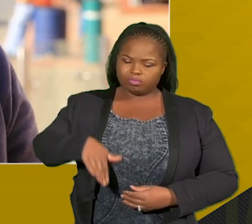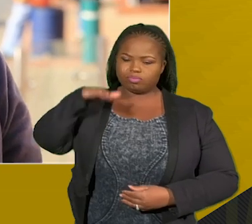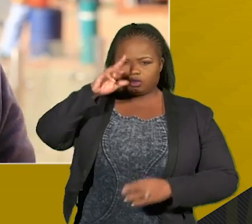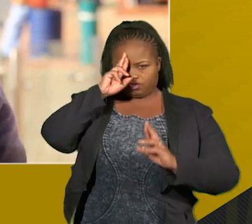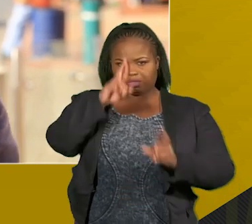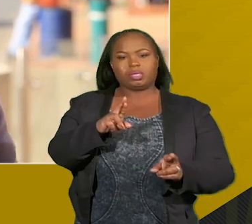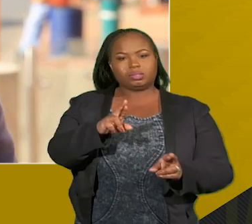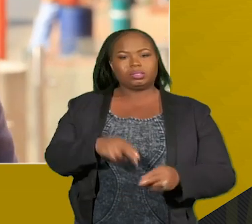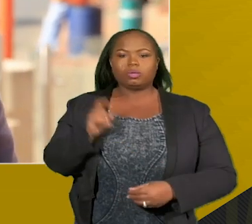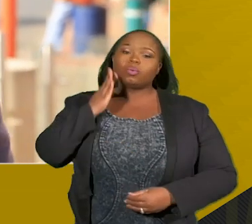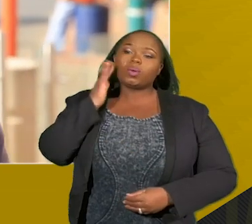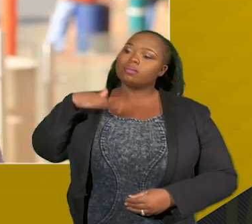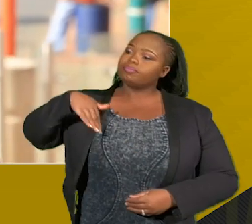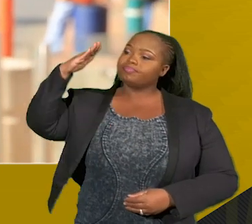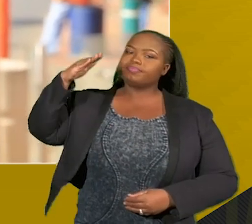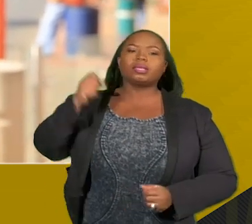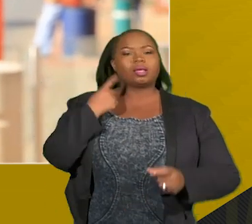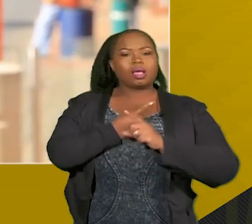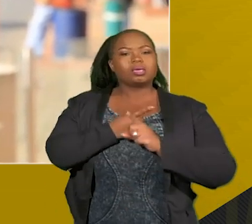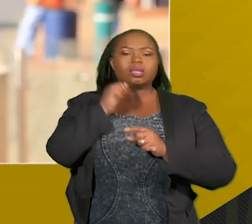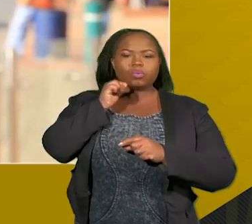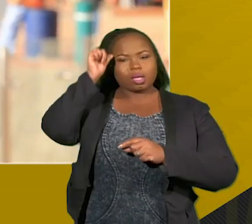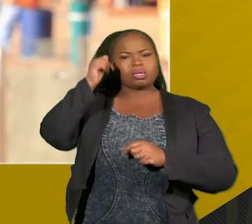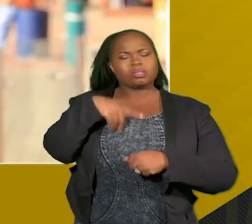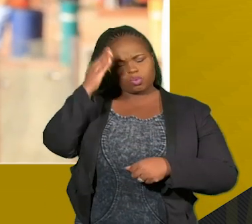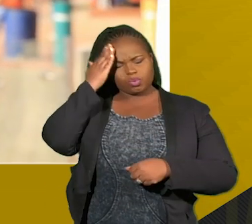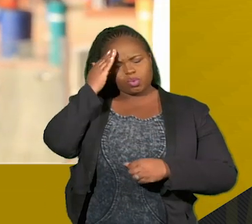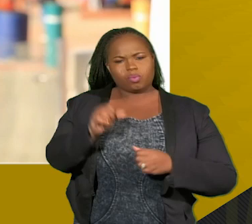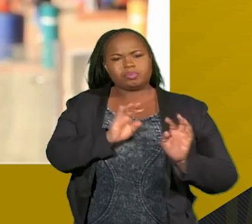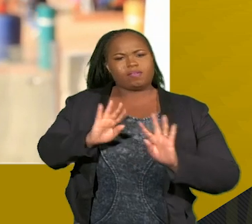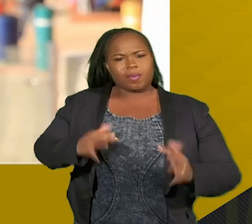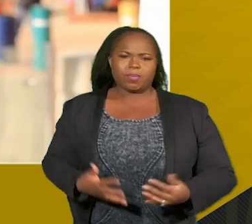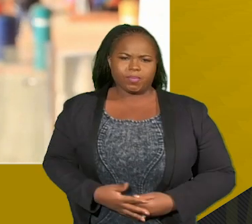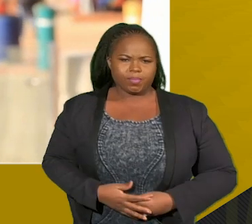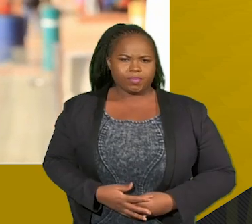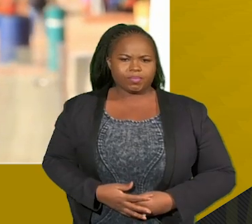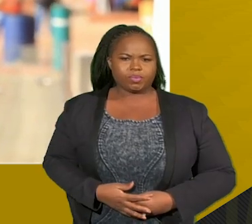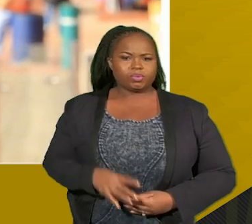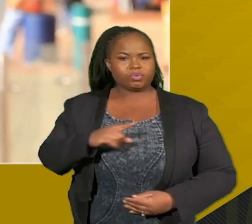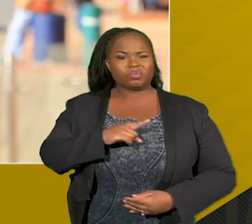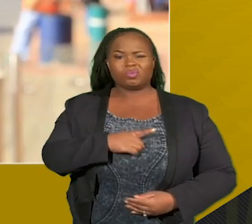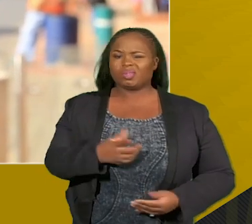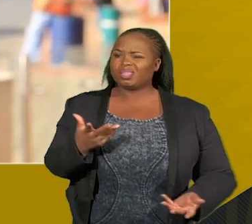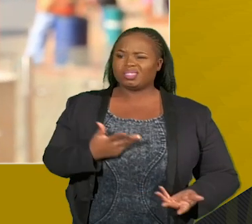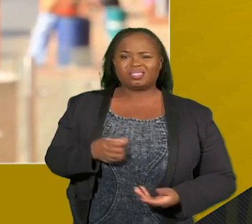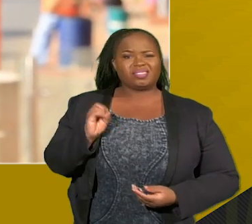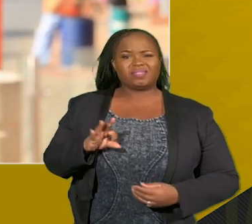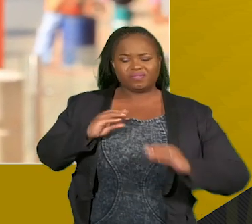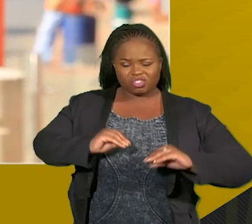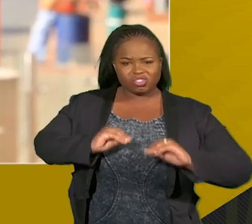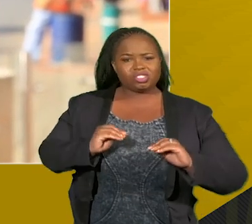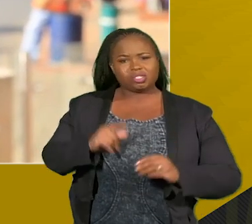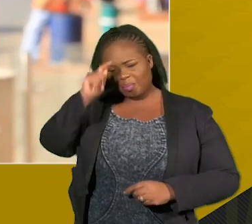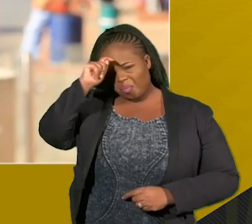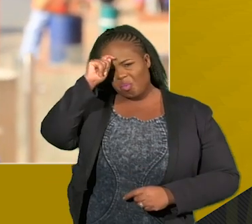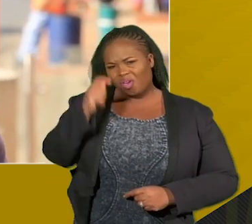batlo di etsa ha ba hola, gore ge gotse tsena ge tlameha re tswele pele tsena gobane like how sa ba ruti ba le